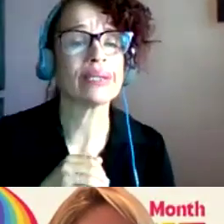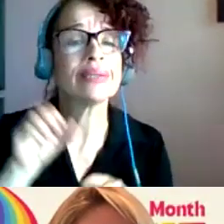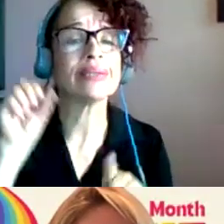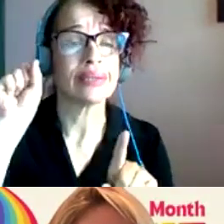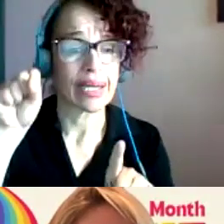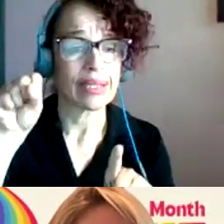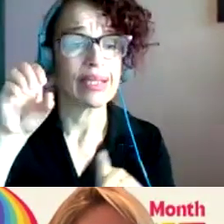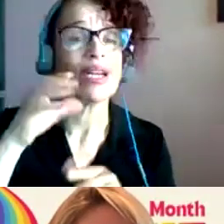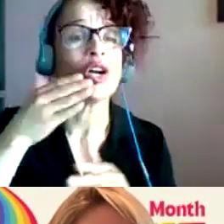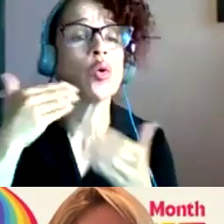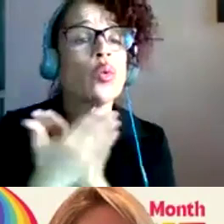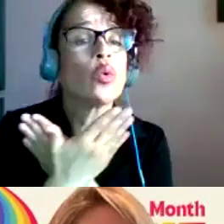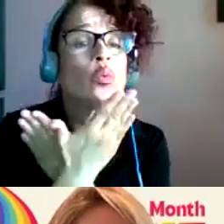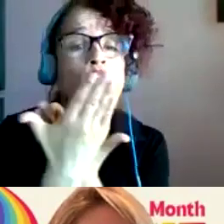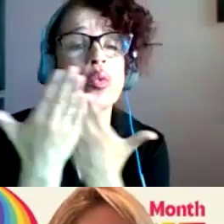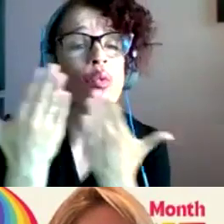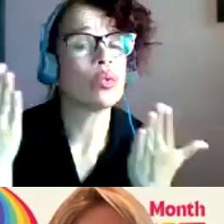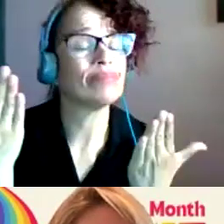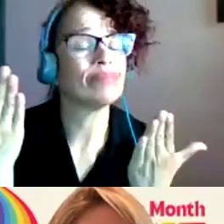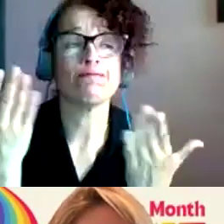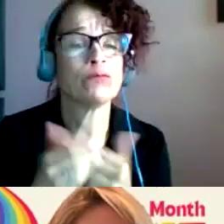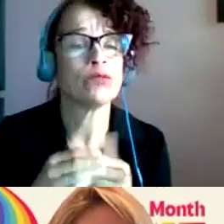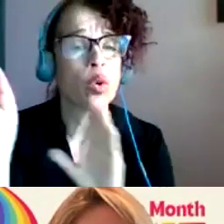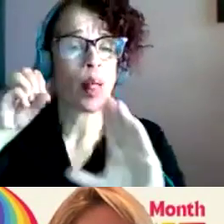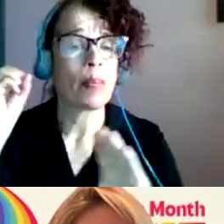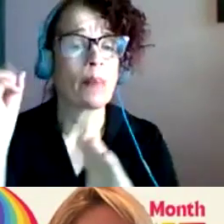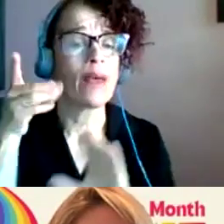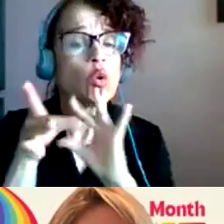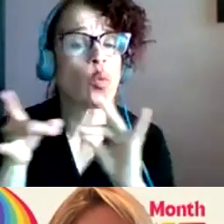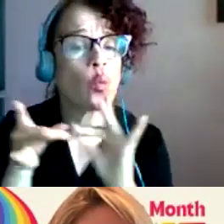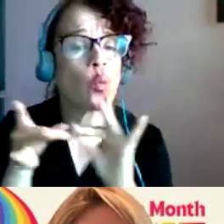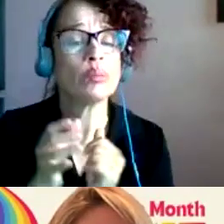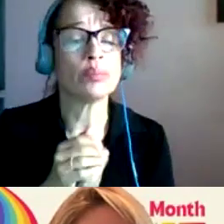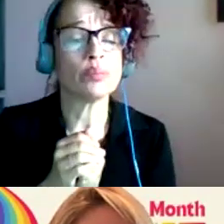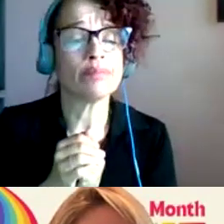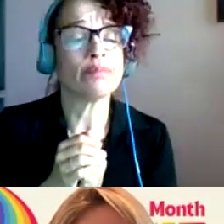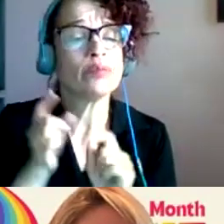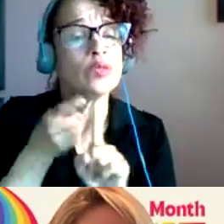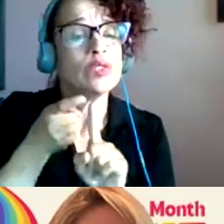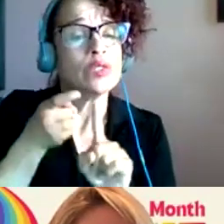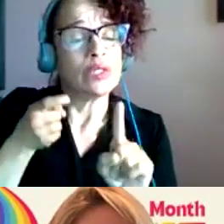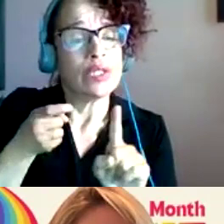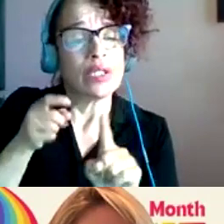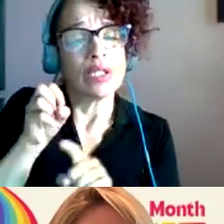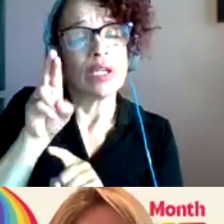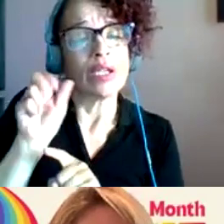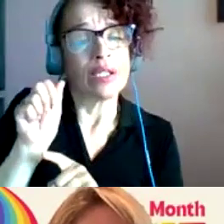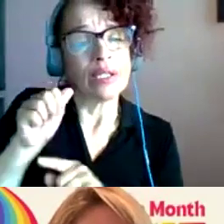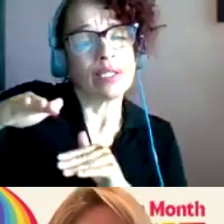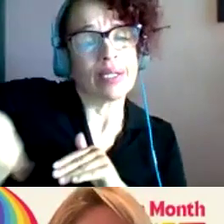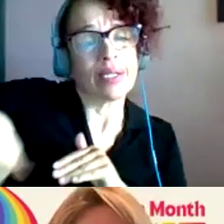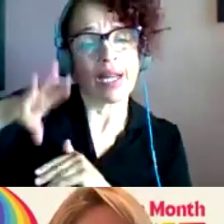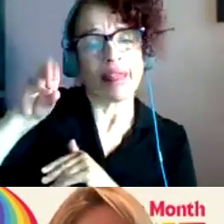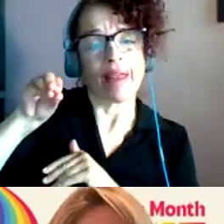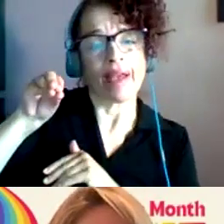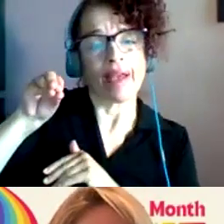Yes. Good morning, all. I just wanted to throw in one little comment. I come from the era of the late 60s